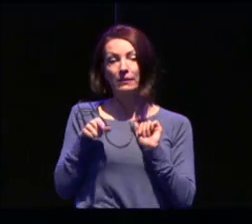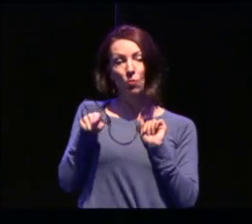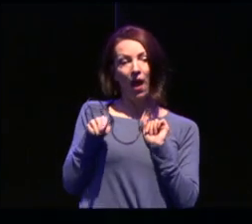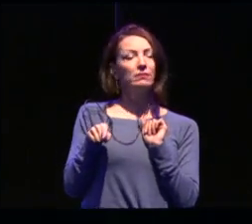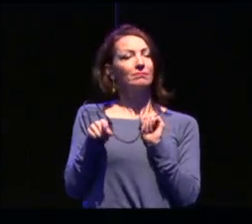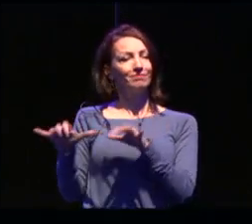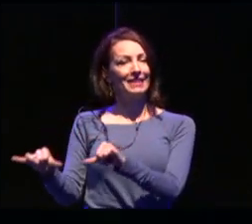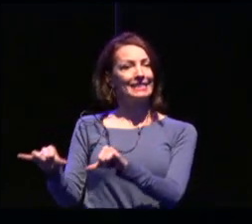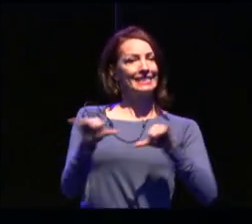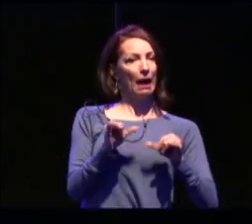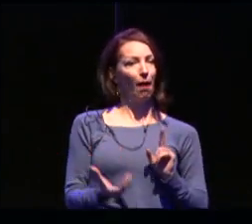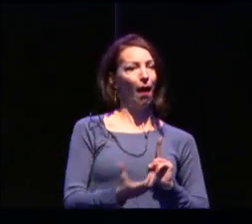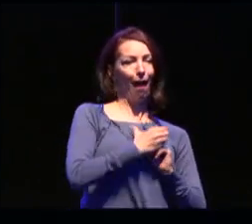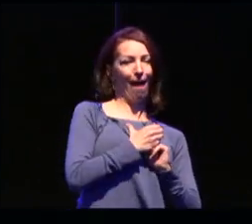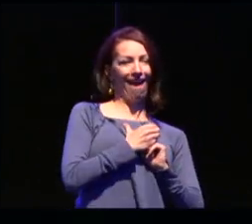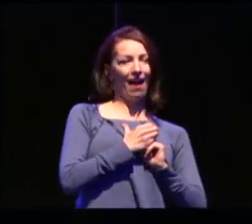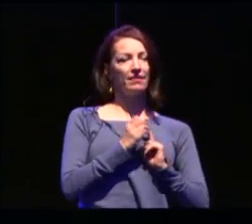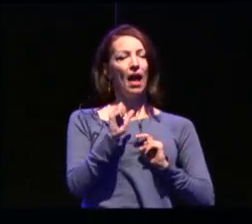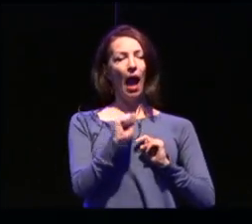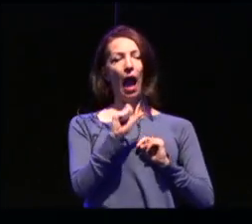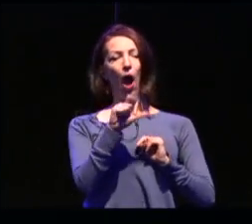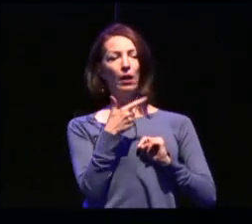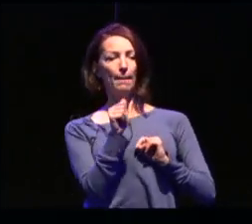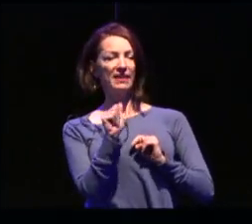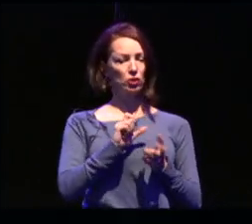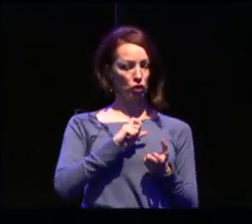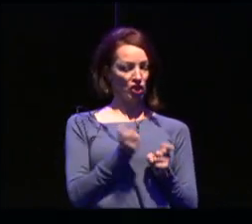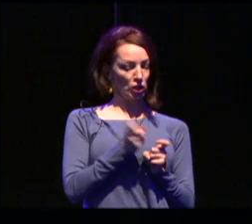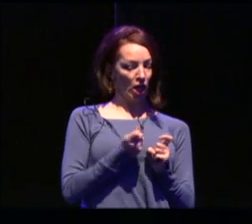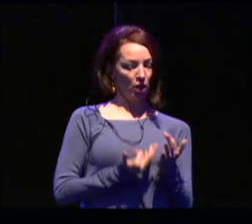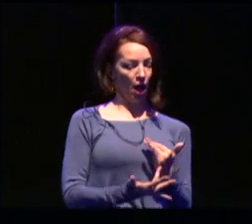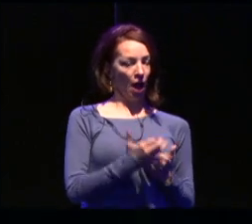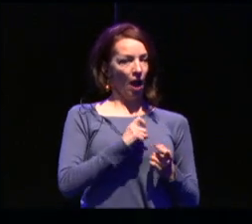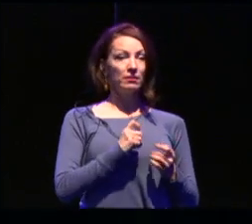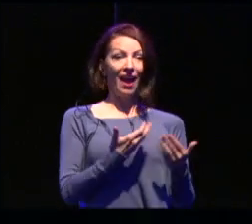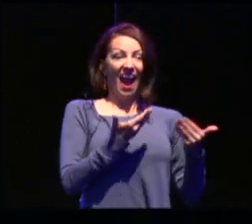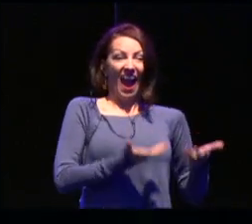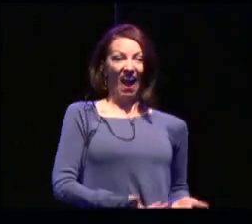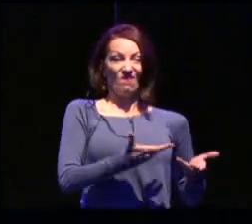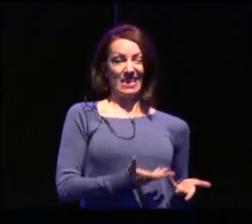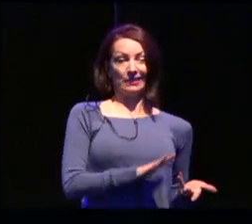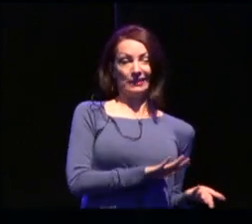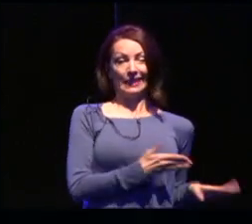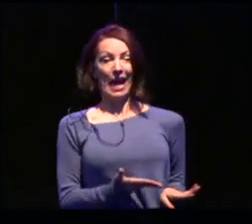the alchemists of our own life, that is, taking areas of our own life that are leaden or